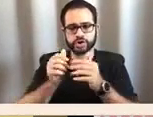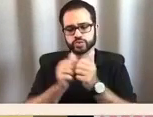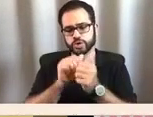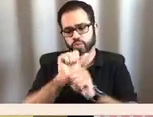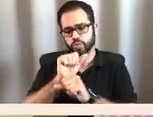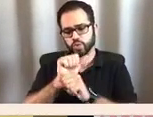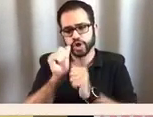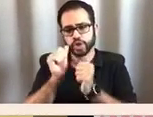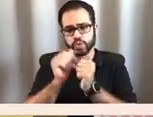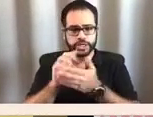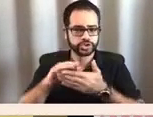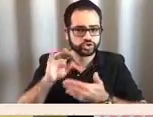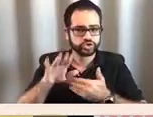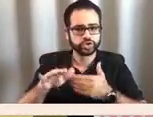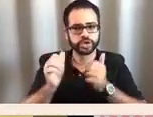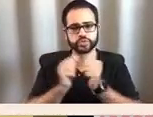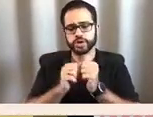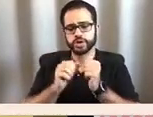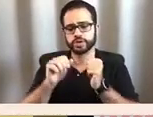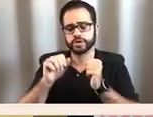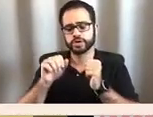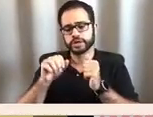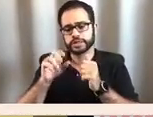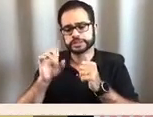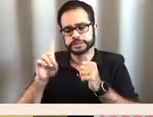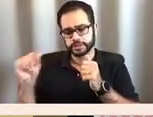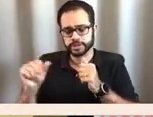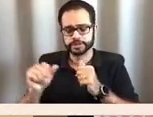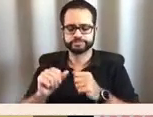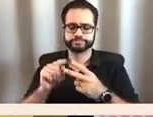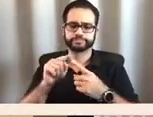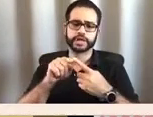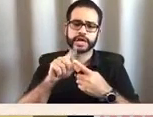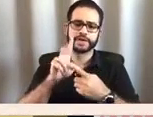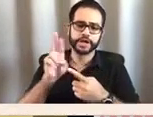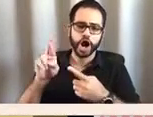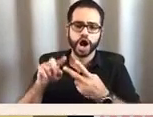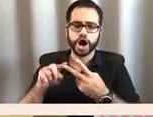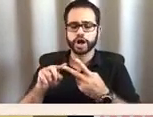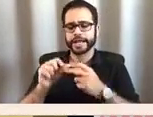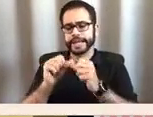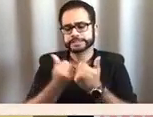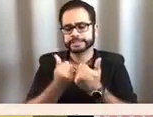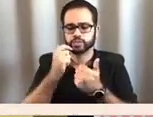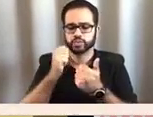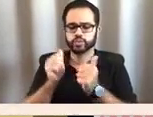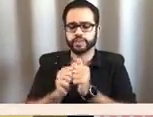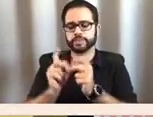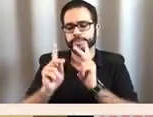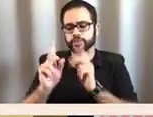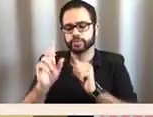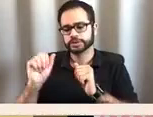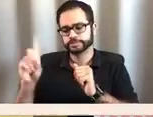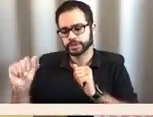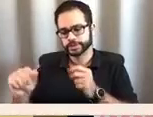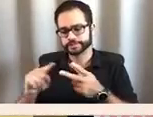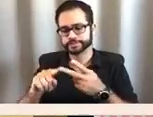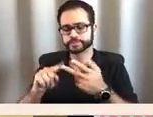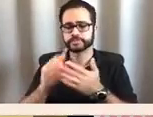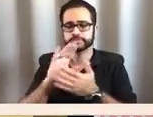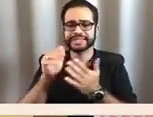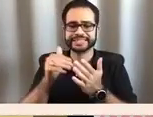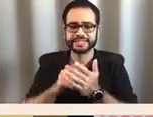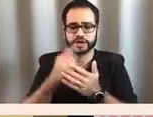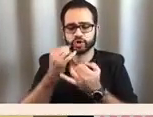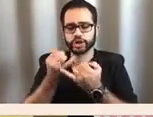with disabilities, our VR, our agencies for persons with disabilities, centers for independent